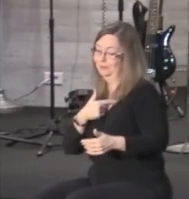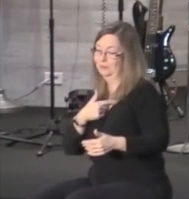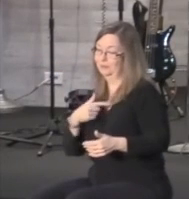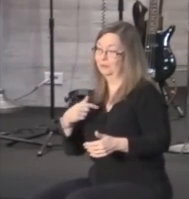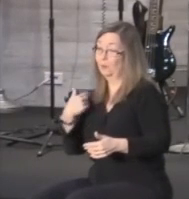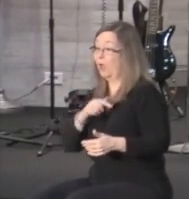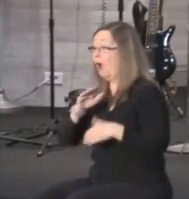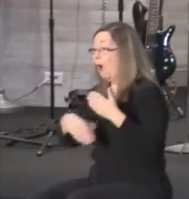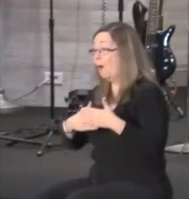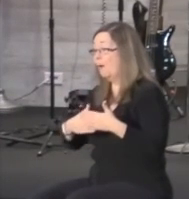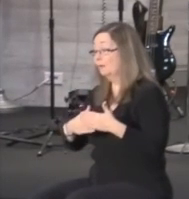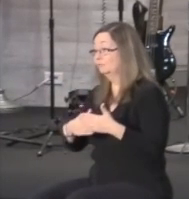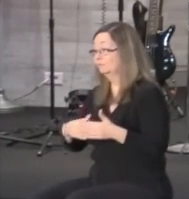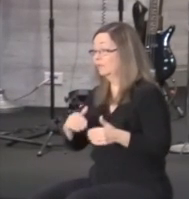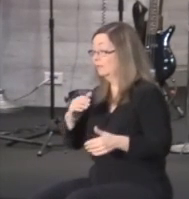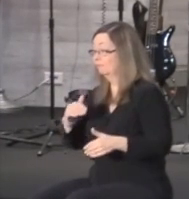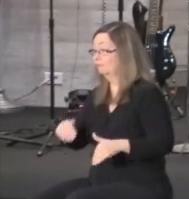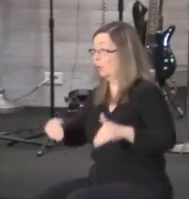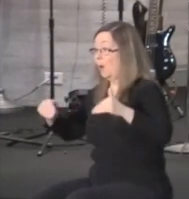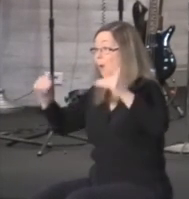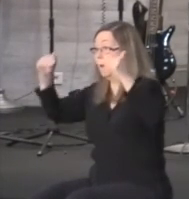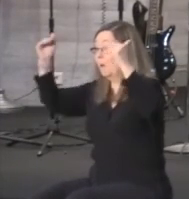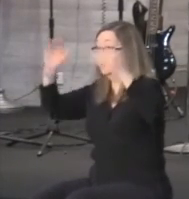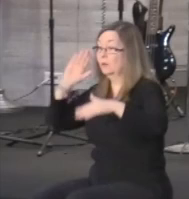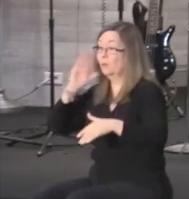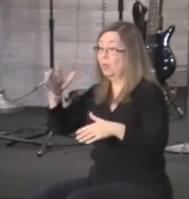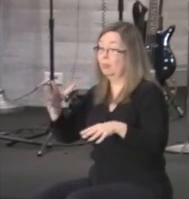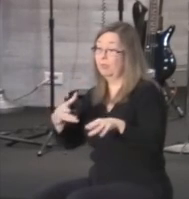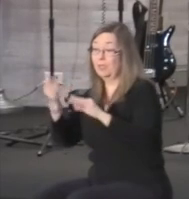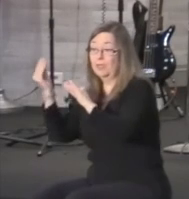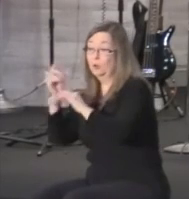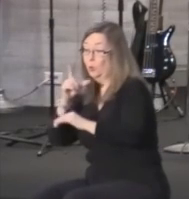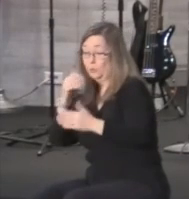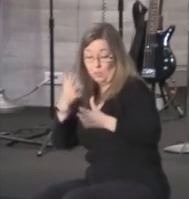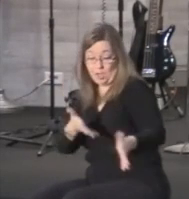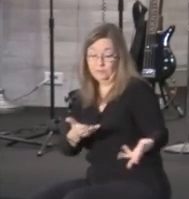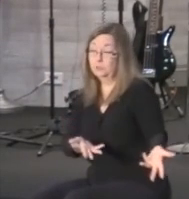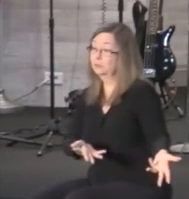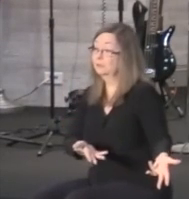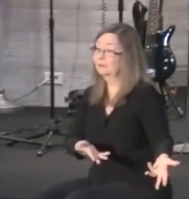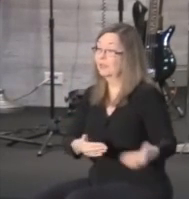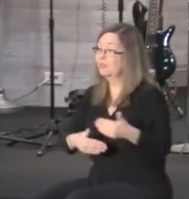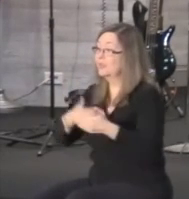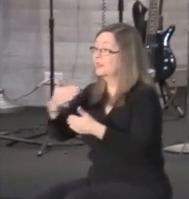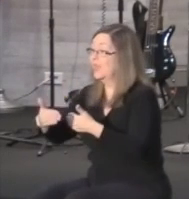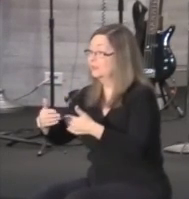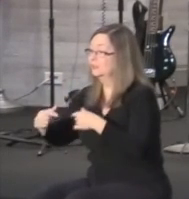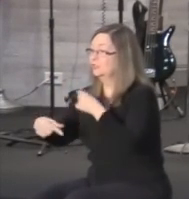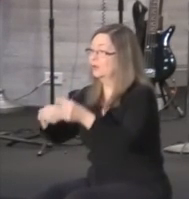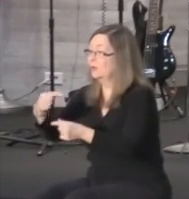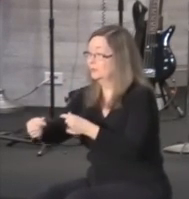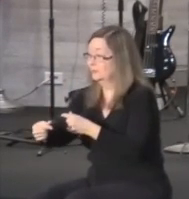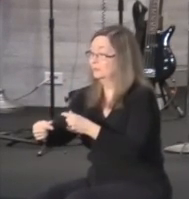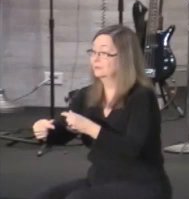older. And we're all going to leave. And who's going to be behind? The next generation.